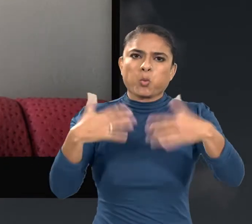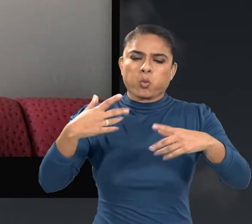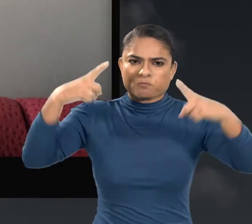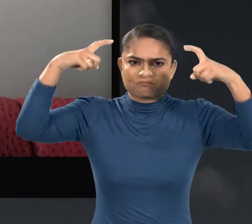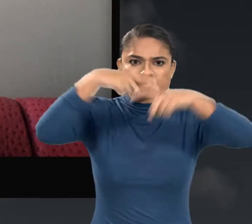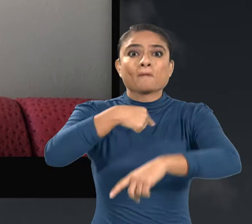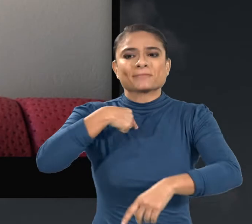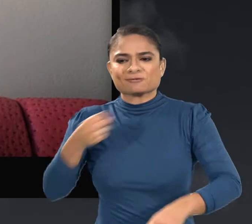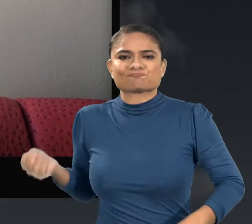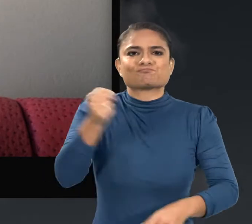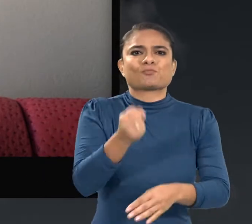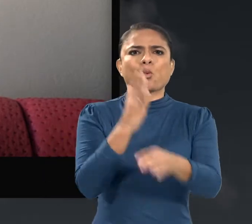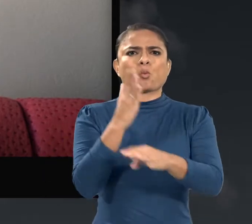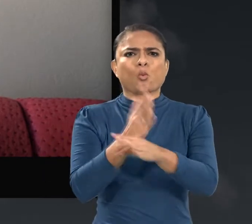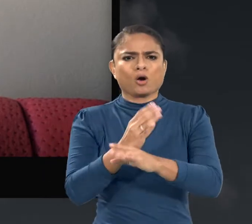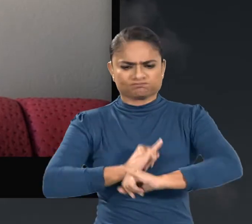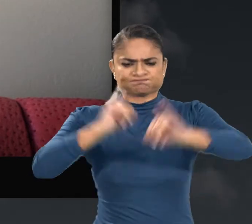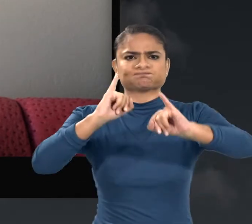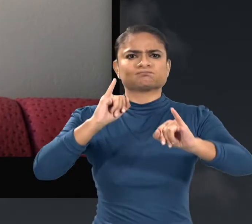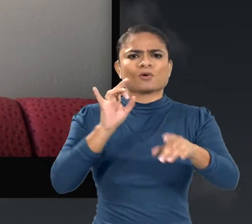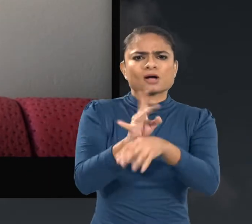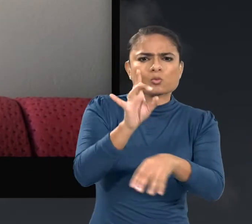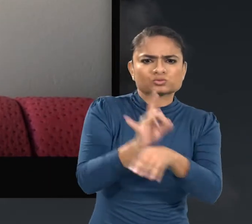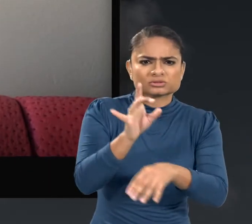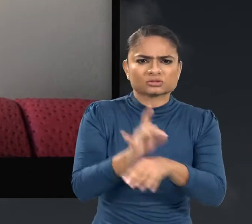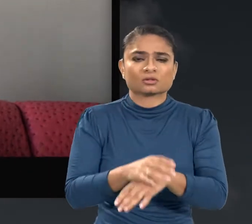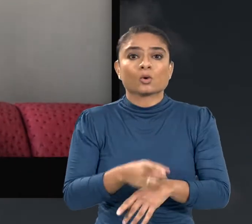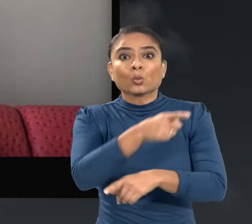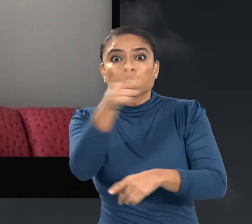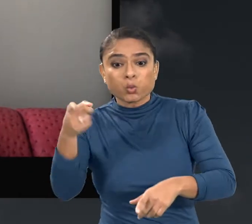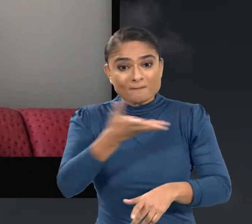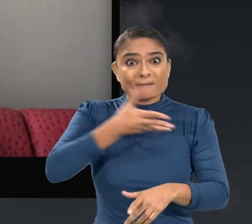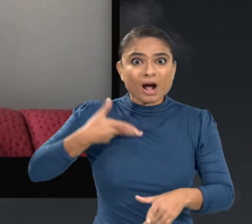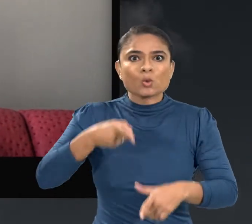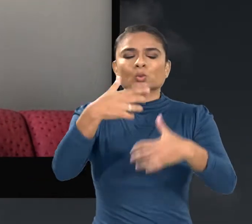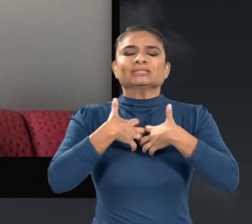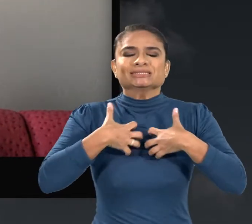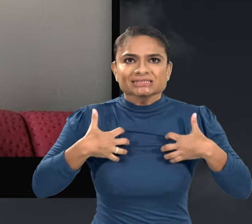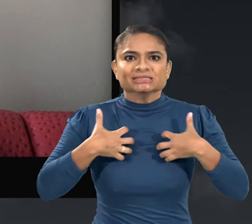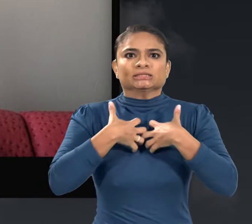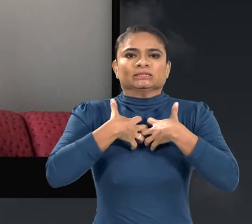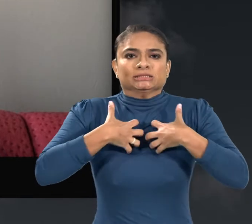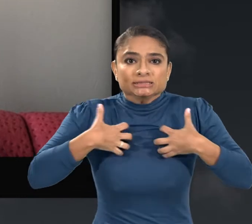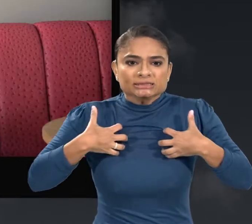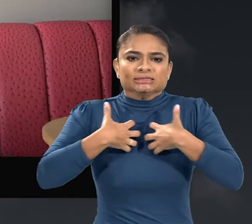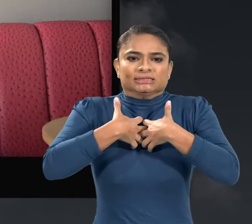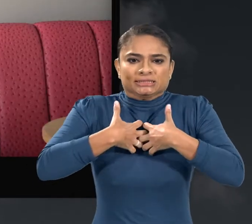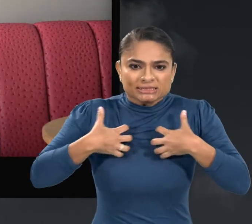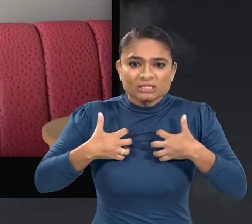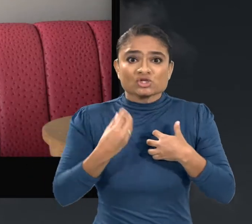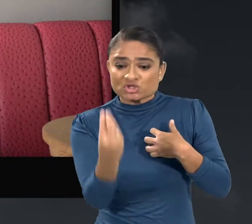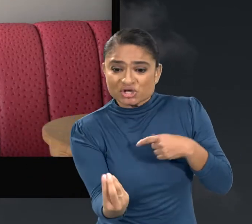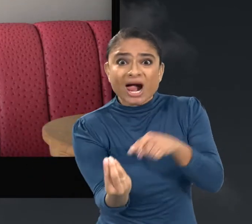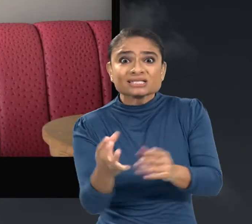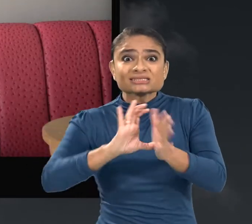complex post-traumatic stress disorder. That's what it's given me. You are forever anxious. When you've got a